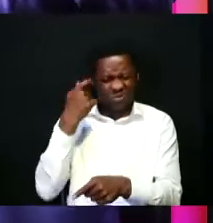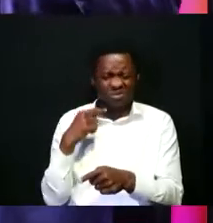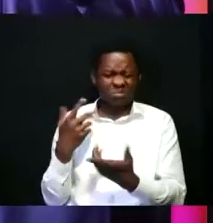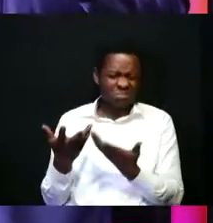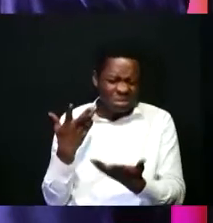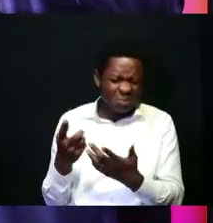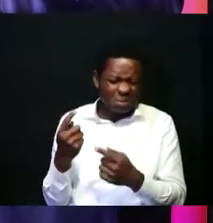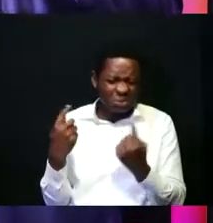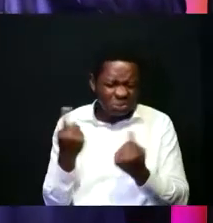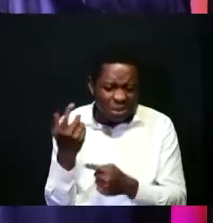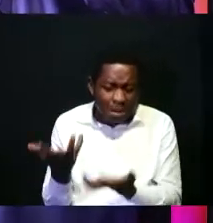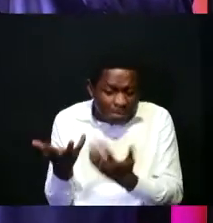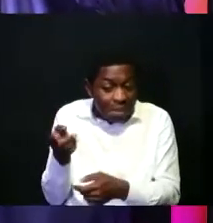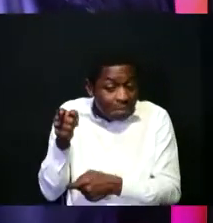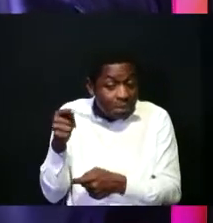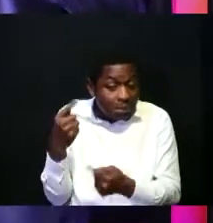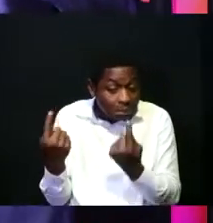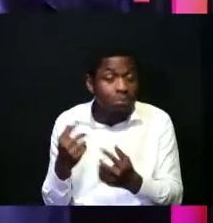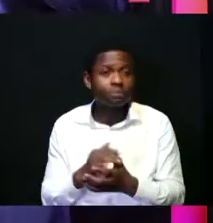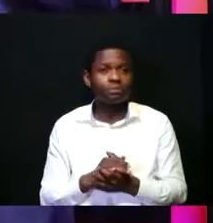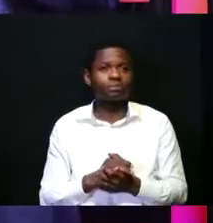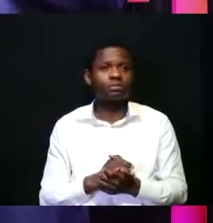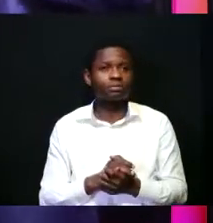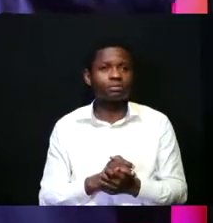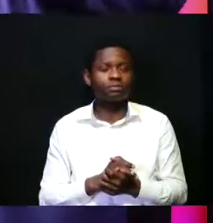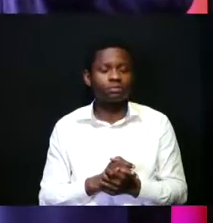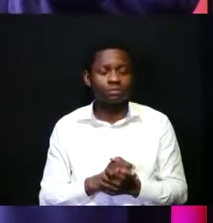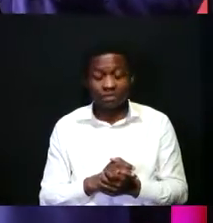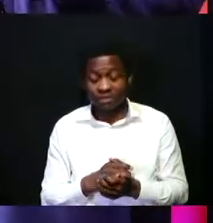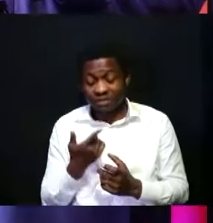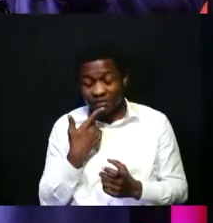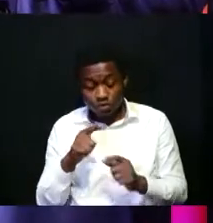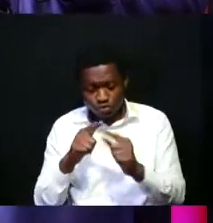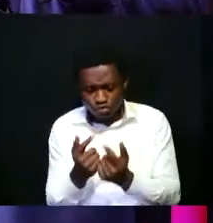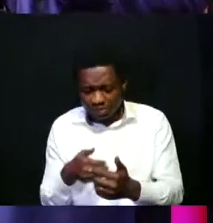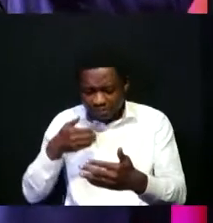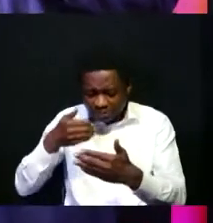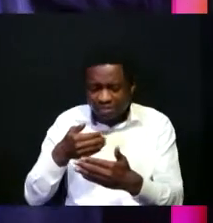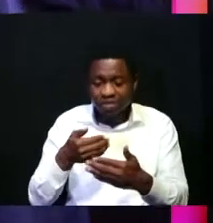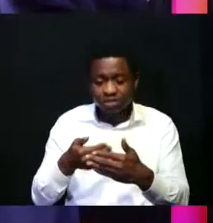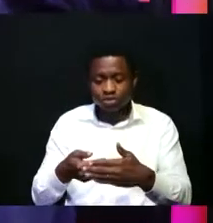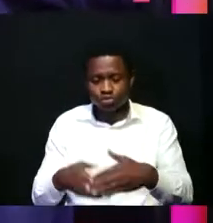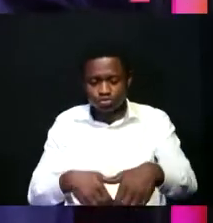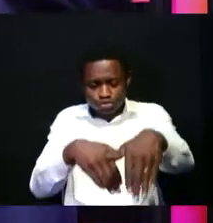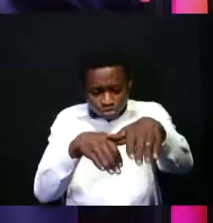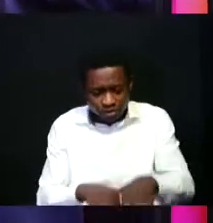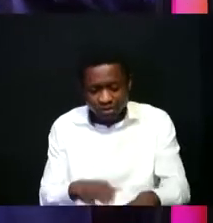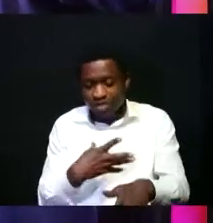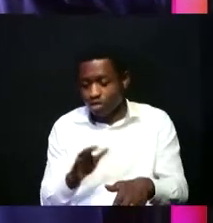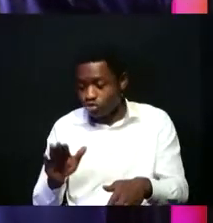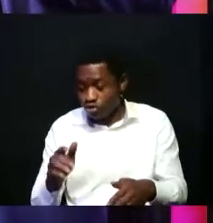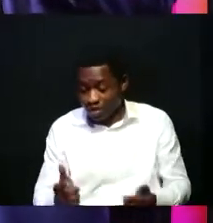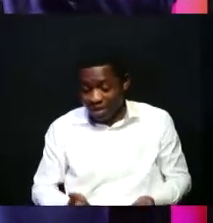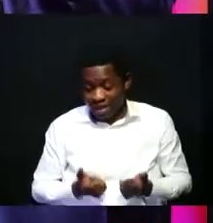Afedi eh pie pie. Ah, eh yinu mukra. Says that they draw near to the pit, and their life to the messengers of death. Now,